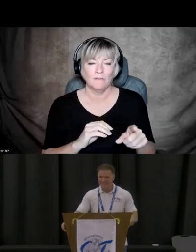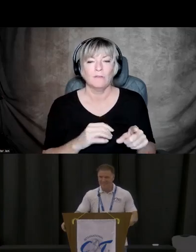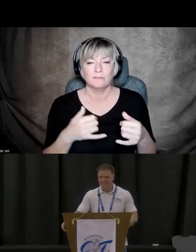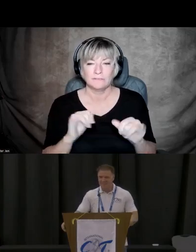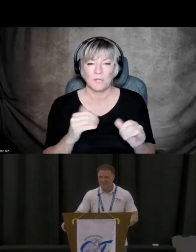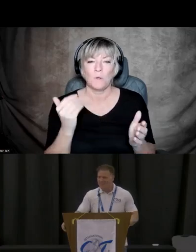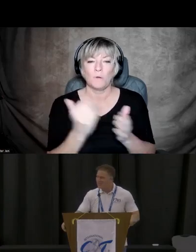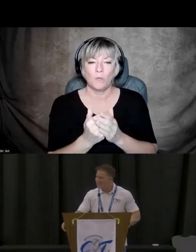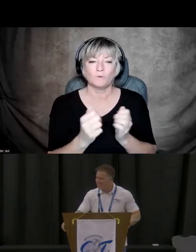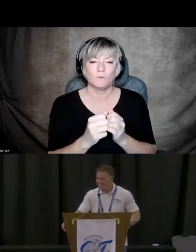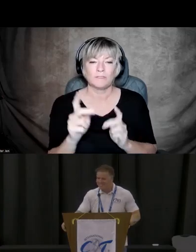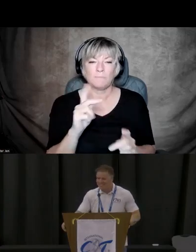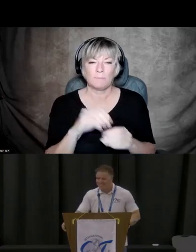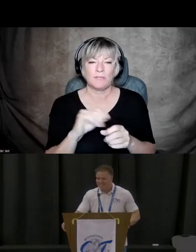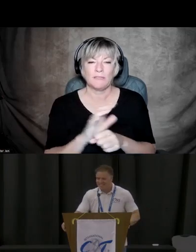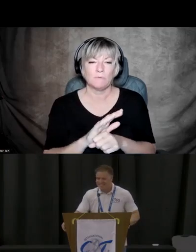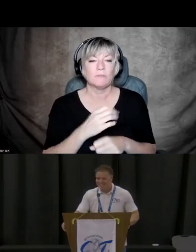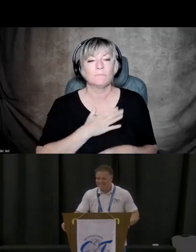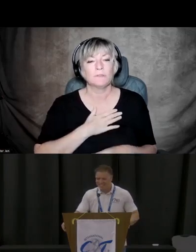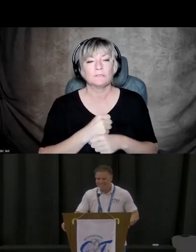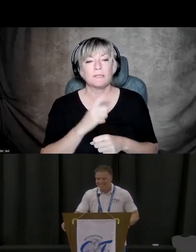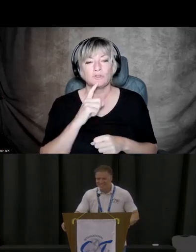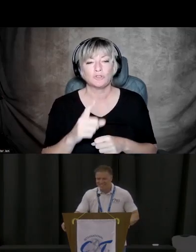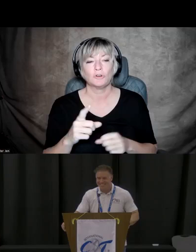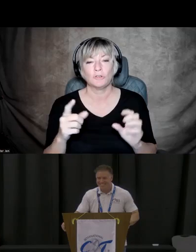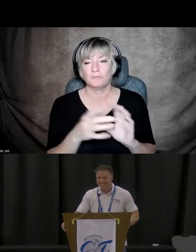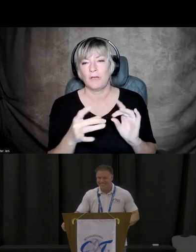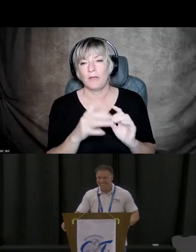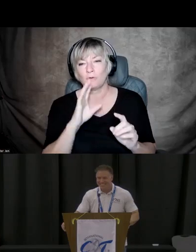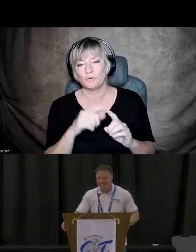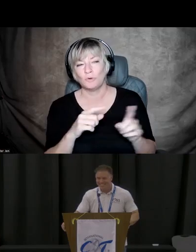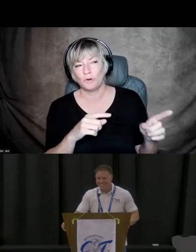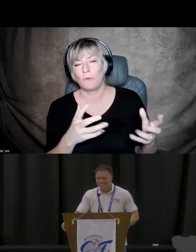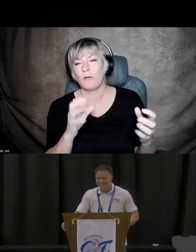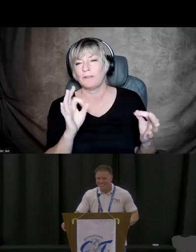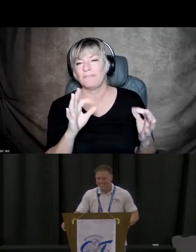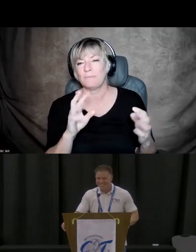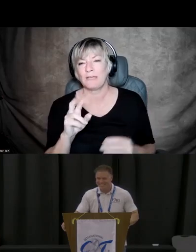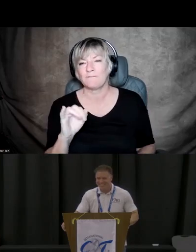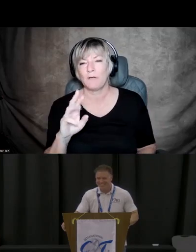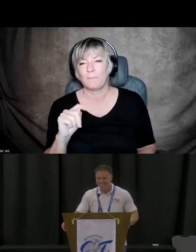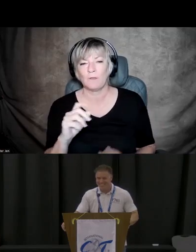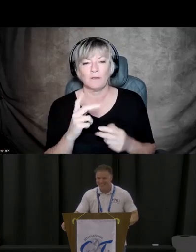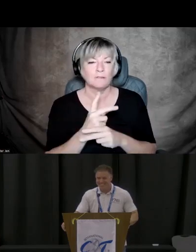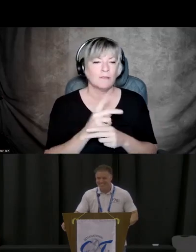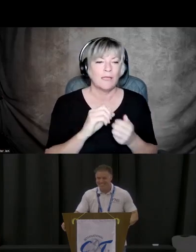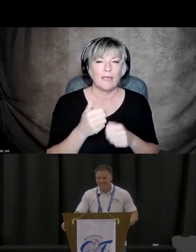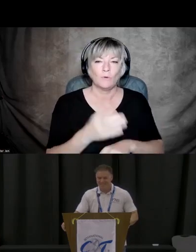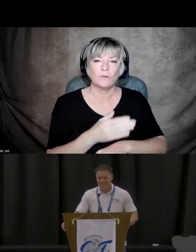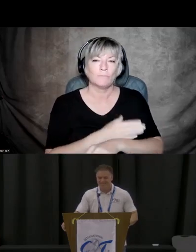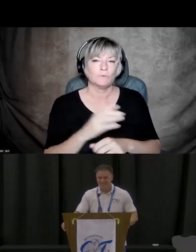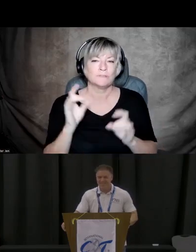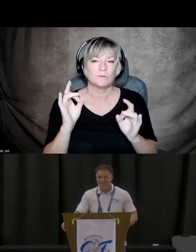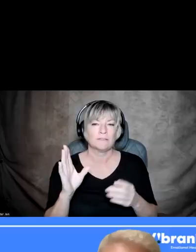the participants. So please do make sure you all are speaking with her. We want to get that feedback as Vibrant and figure out how we can improve the crisis